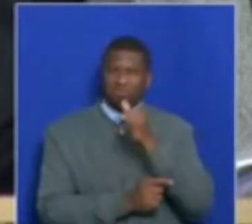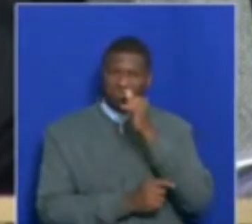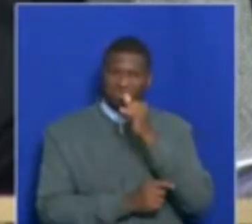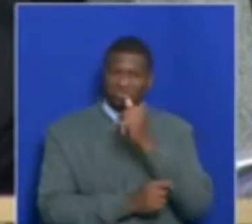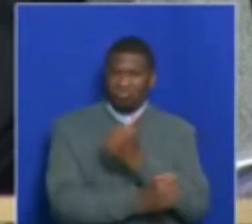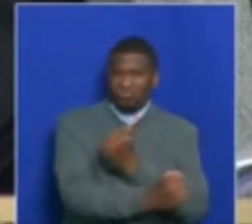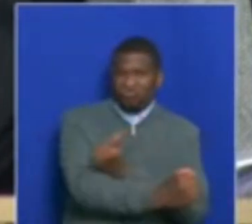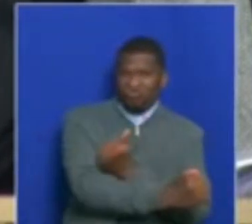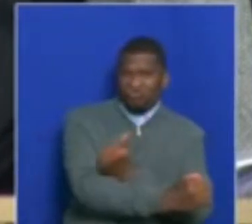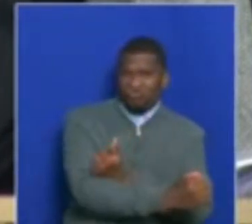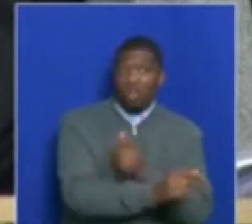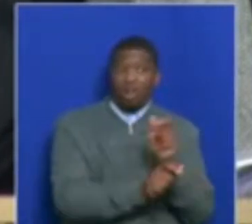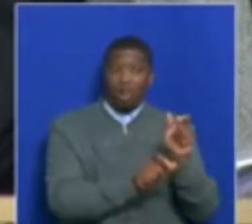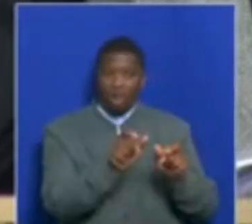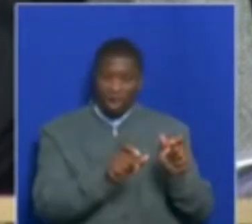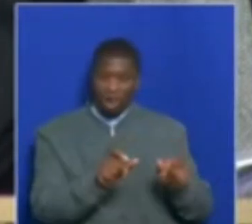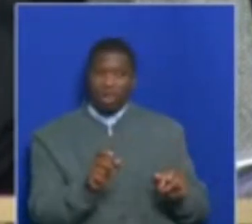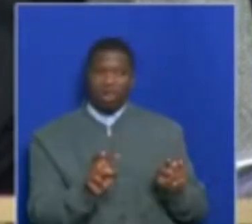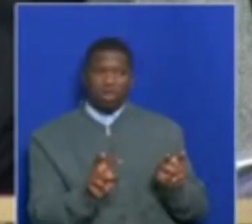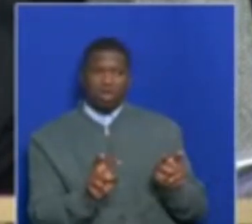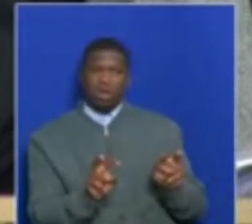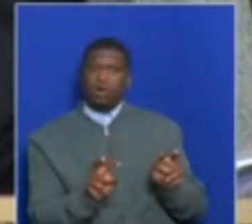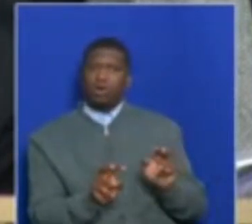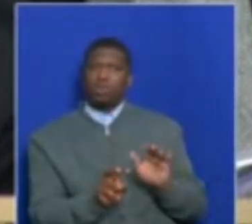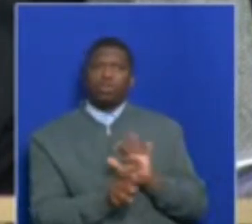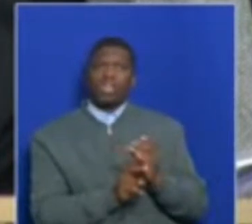no conclusive evidence that would have